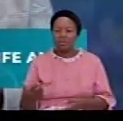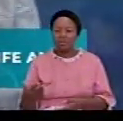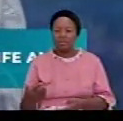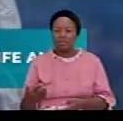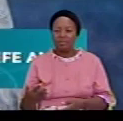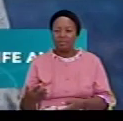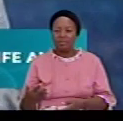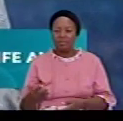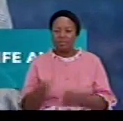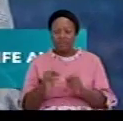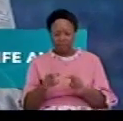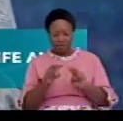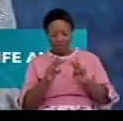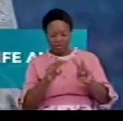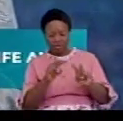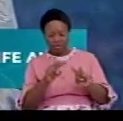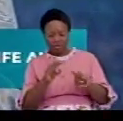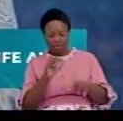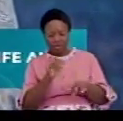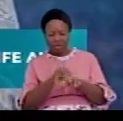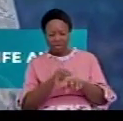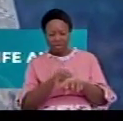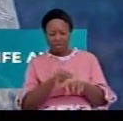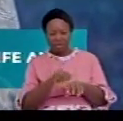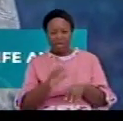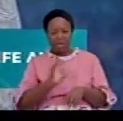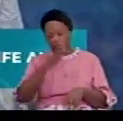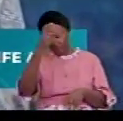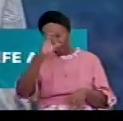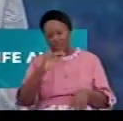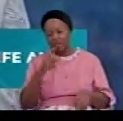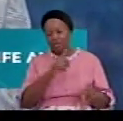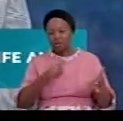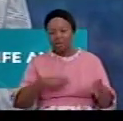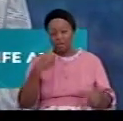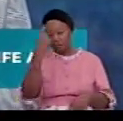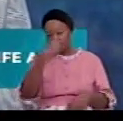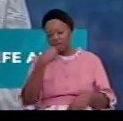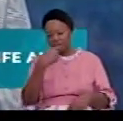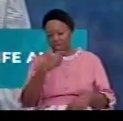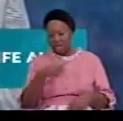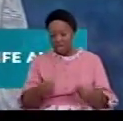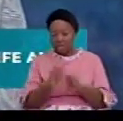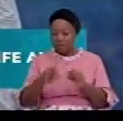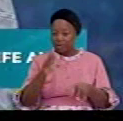If he looks at my face, as if, can that be?